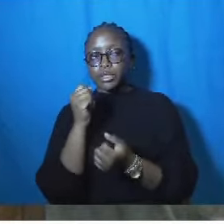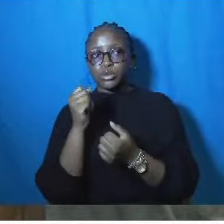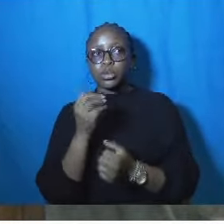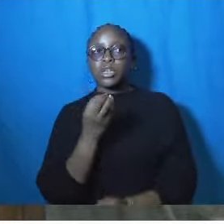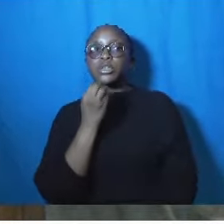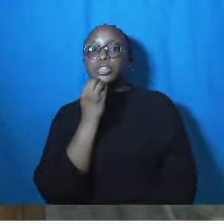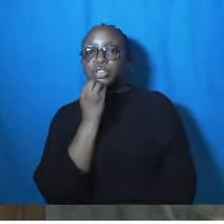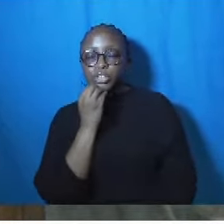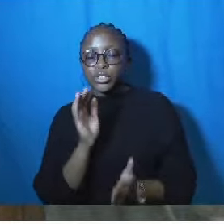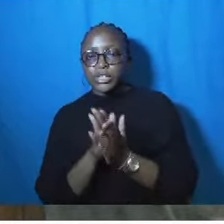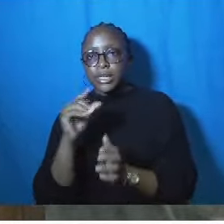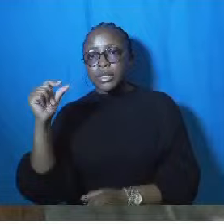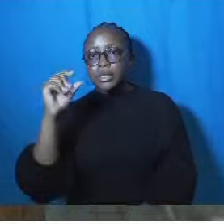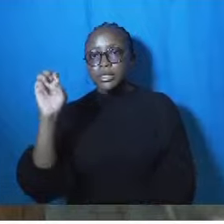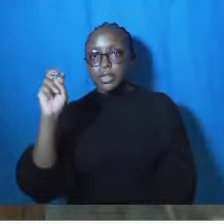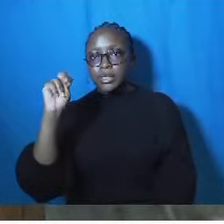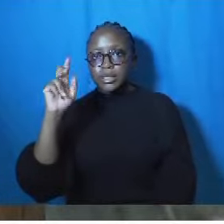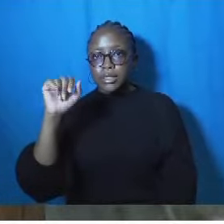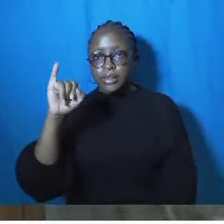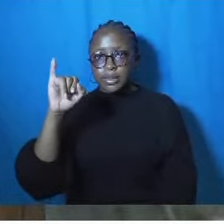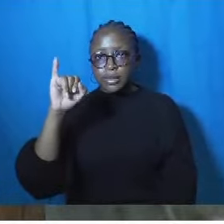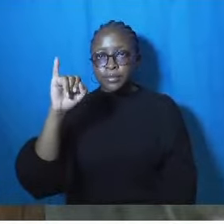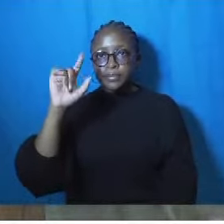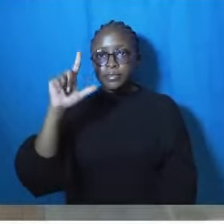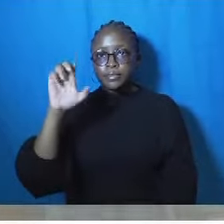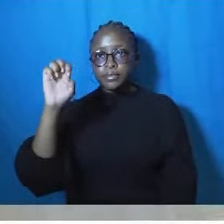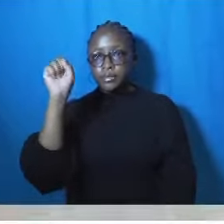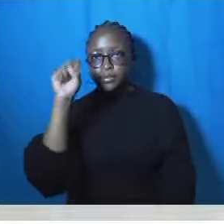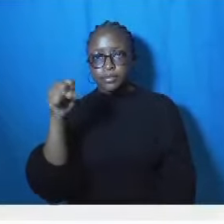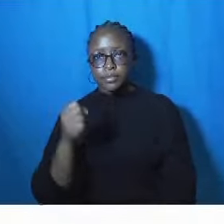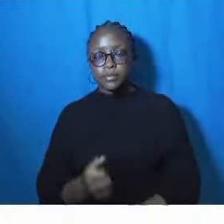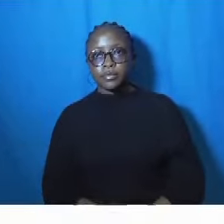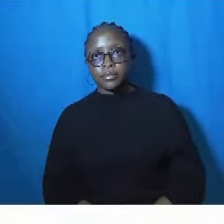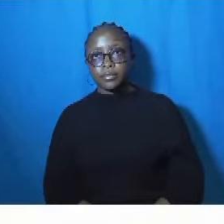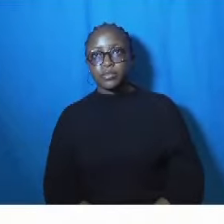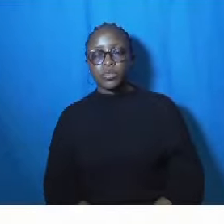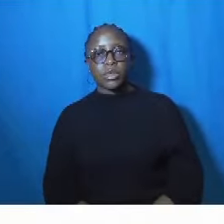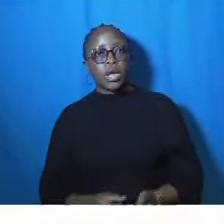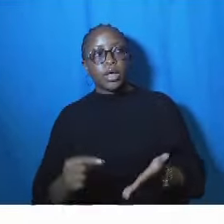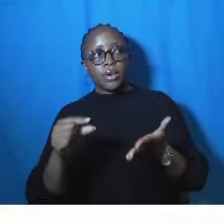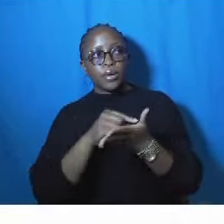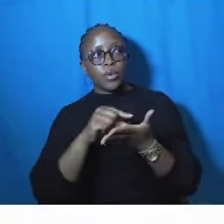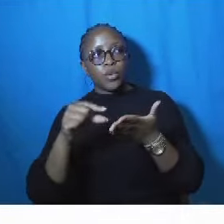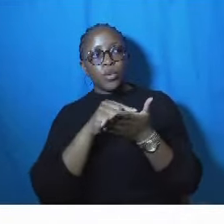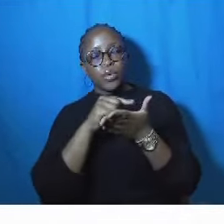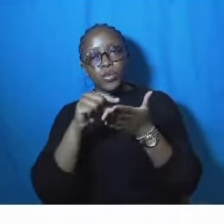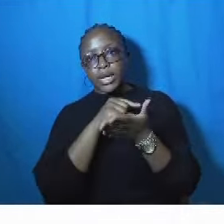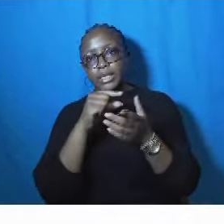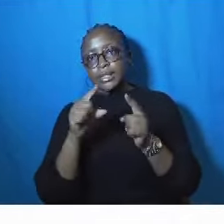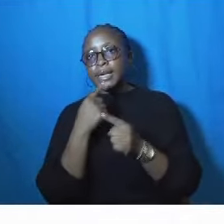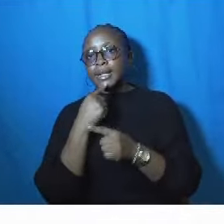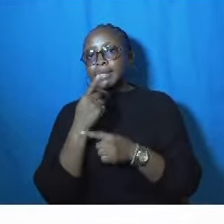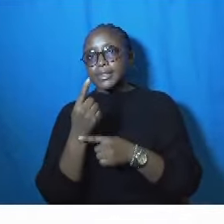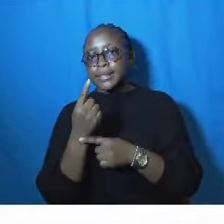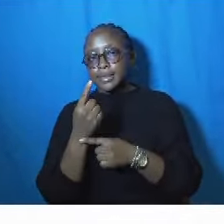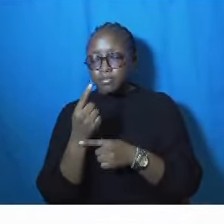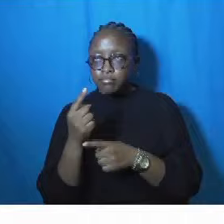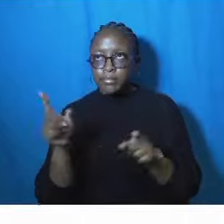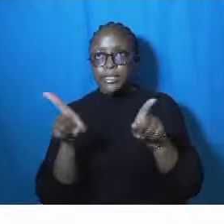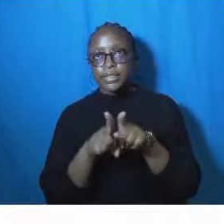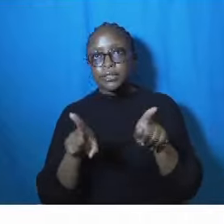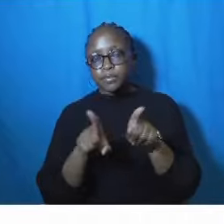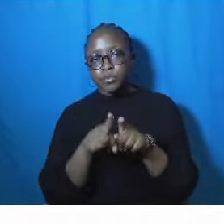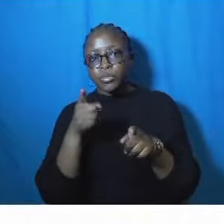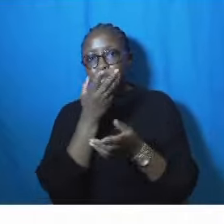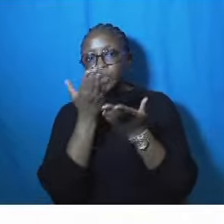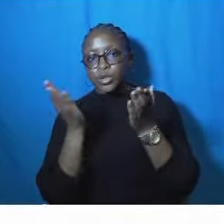Just as the Jews hoped in the Messiah, scripture saw the same for the Gentile. The two need to embrace each other